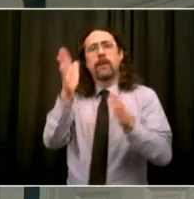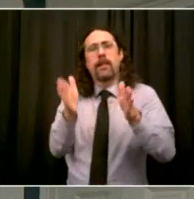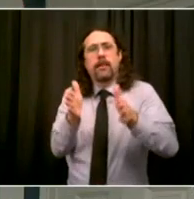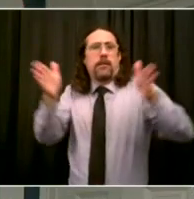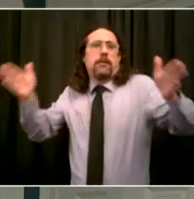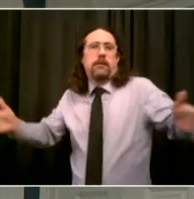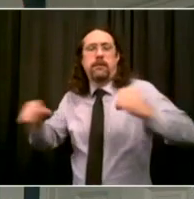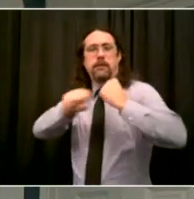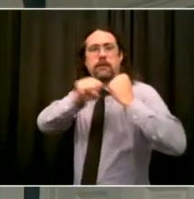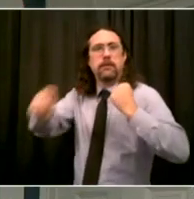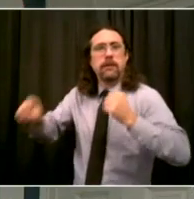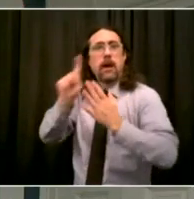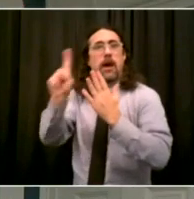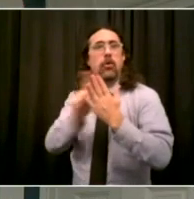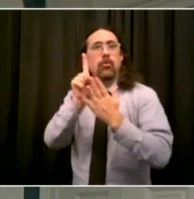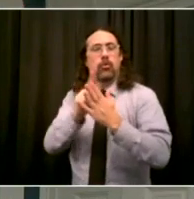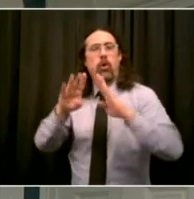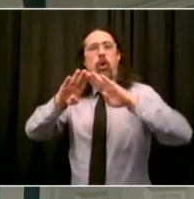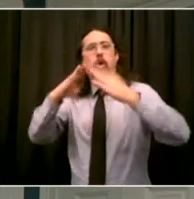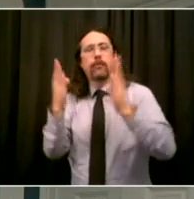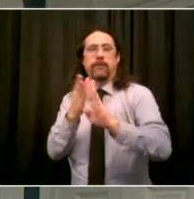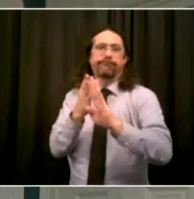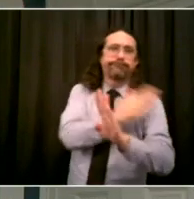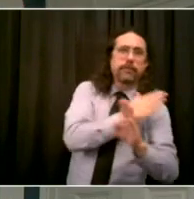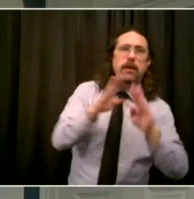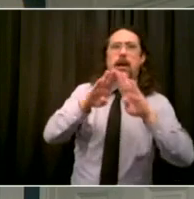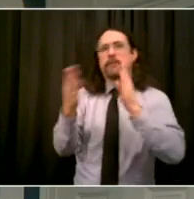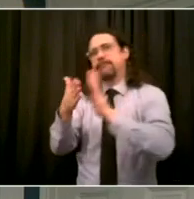The next is Marcia from WCBS.